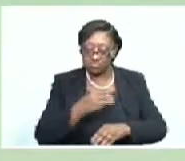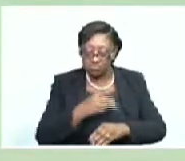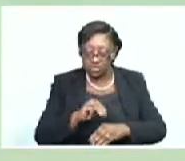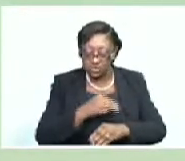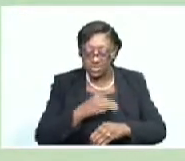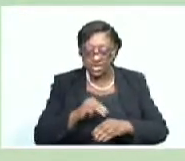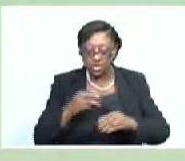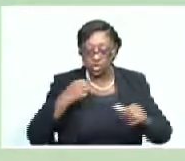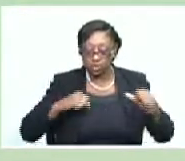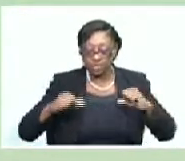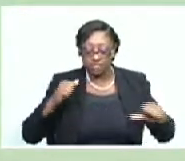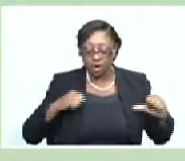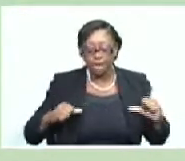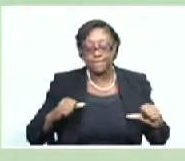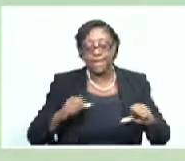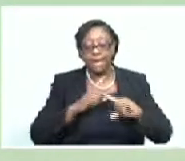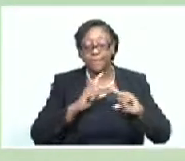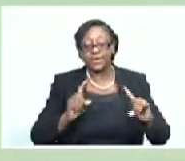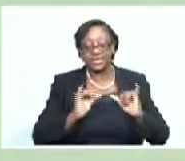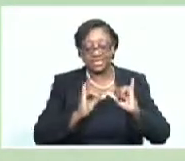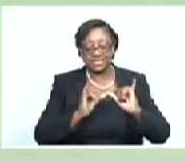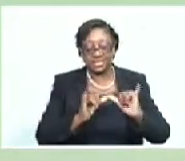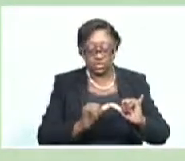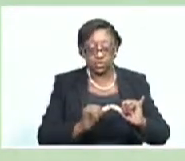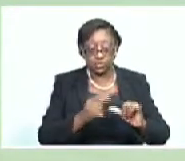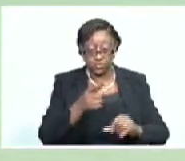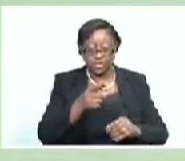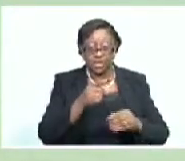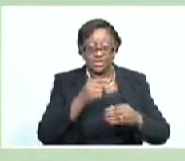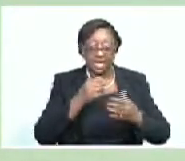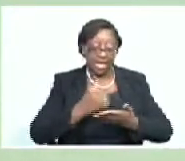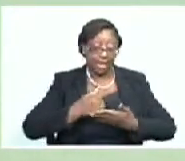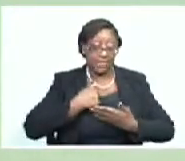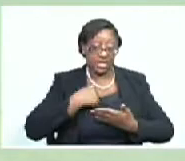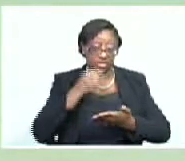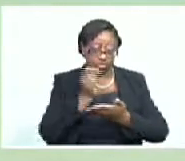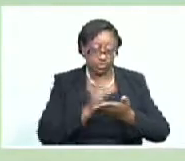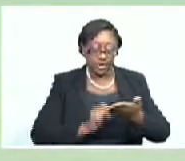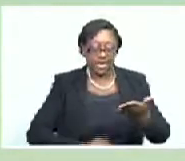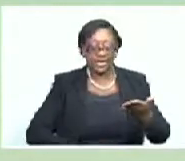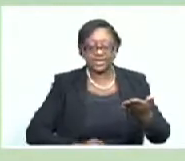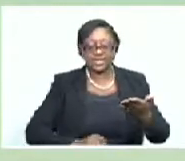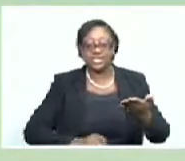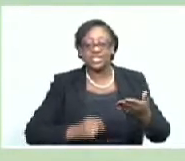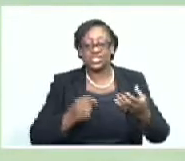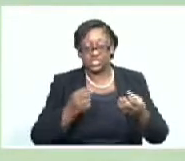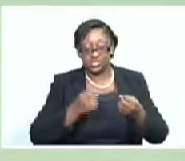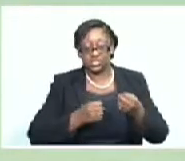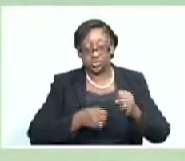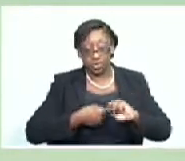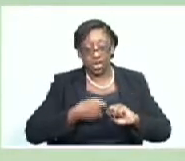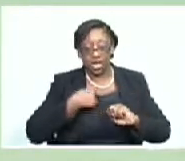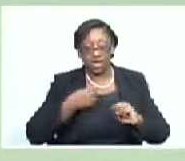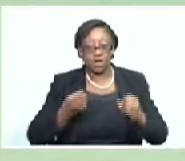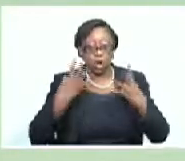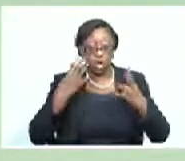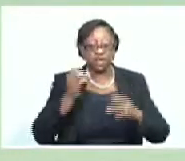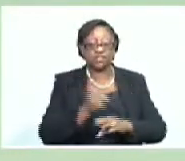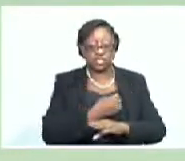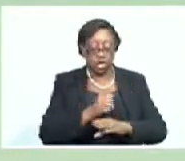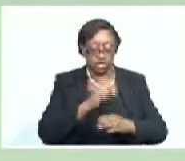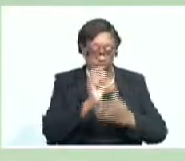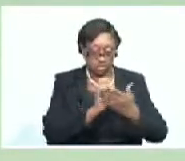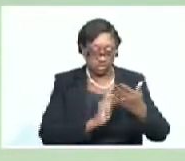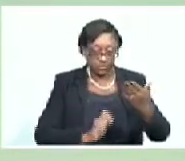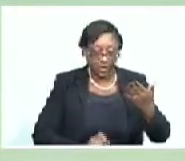can perform. But it has continued to keep me writing. It's given me a moment to take a break. So I have a lot of songs, you know,